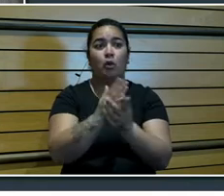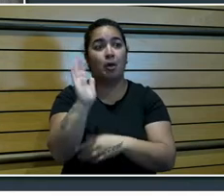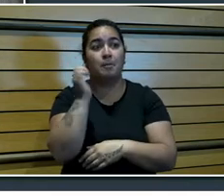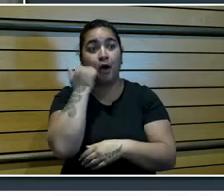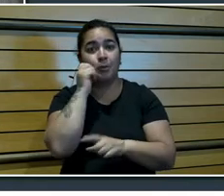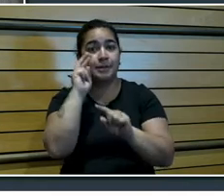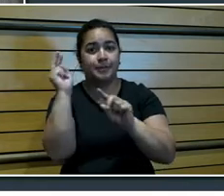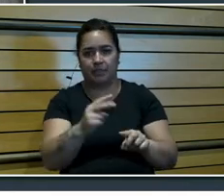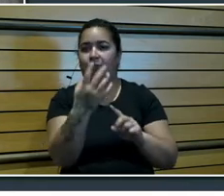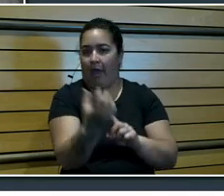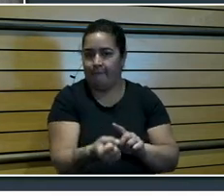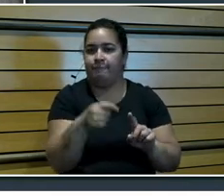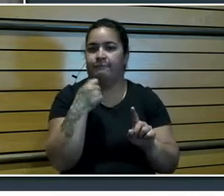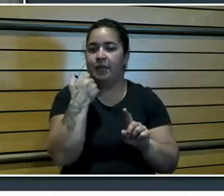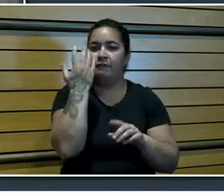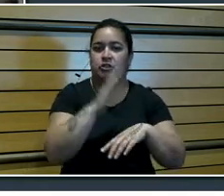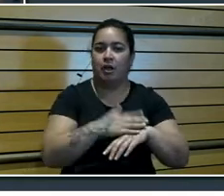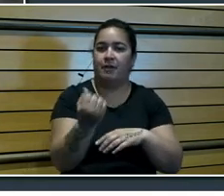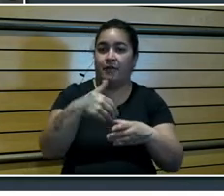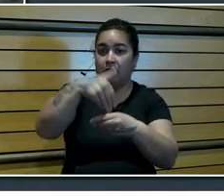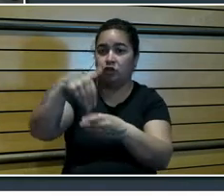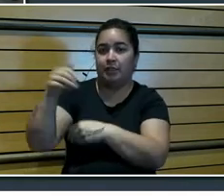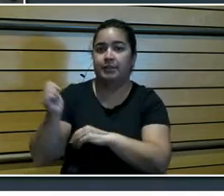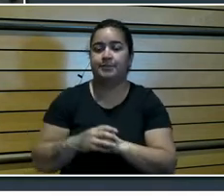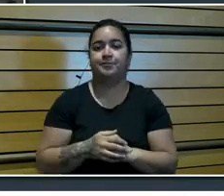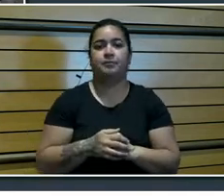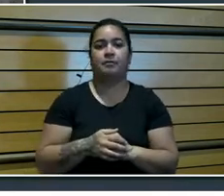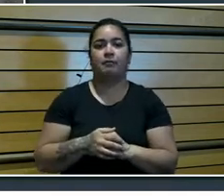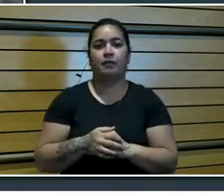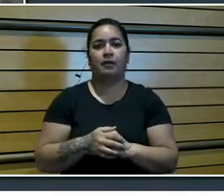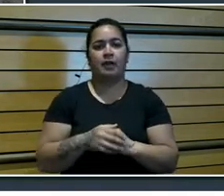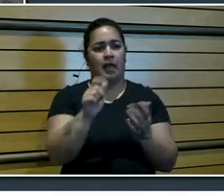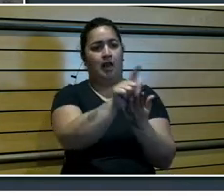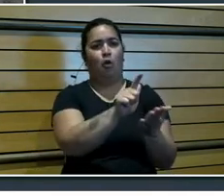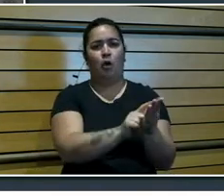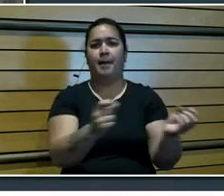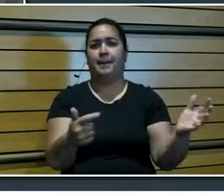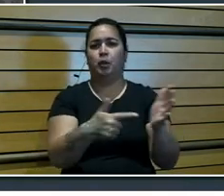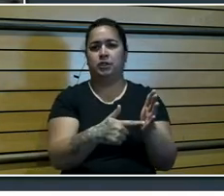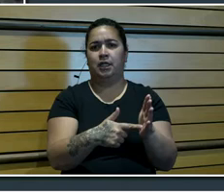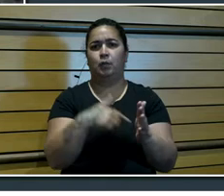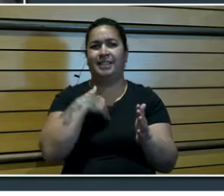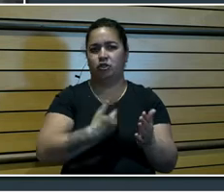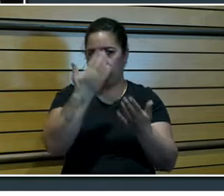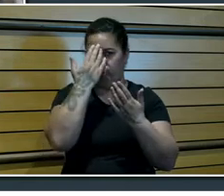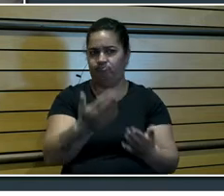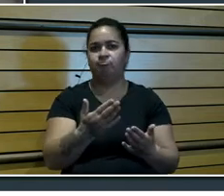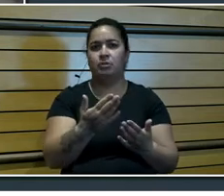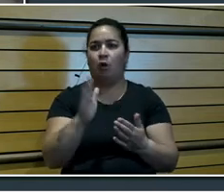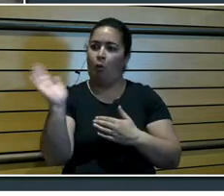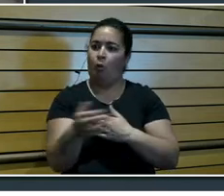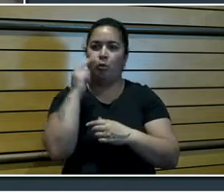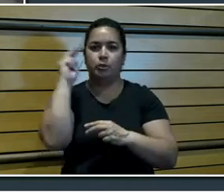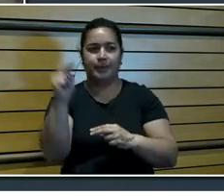making. Given the ever-increasing legislative importance of recognising and incorporating such perspectives into all